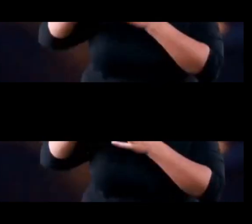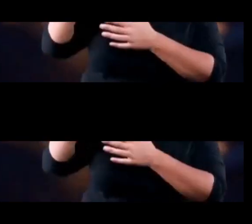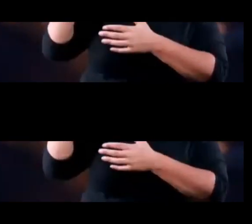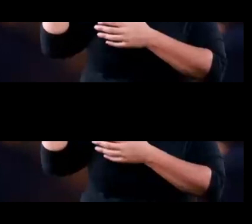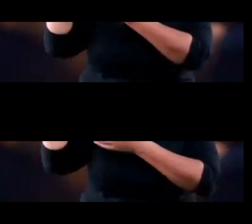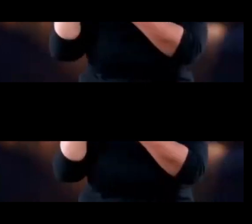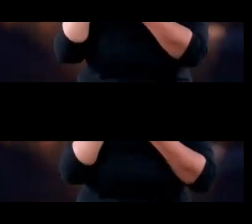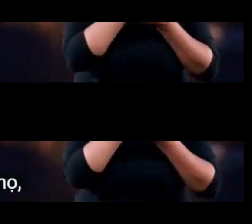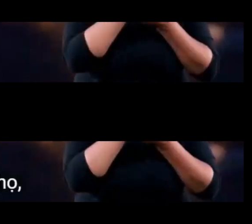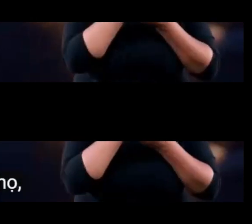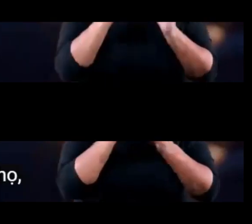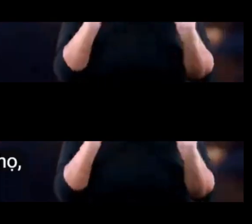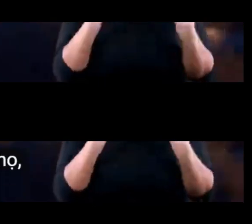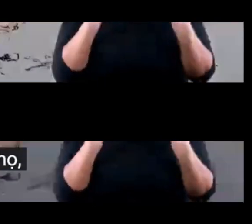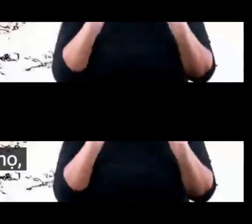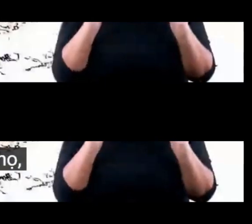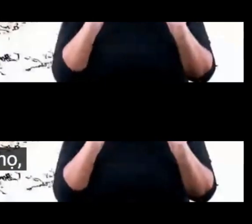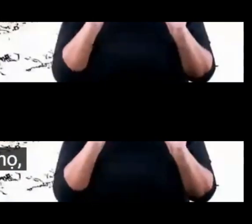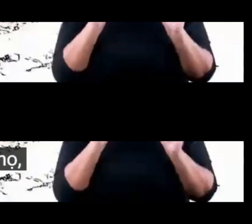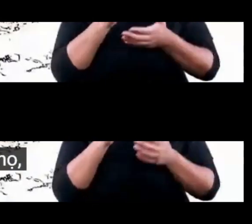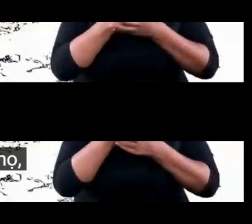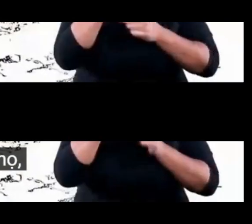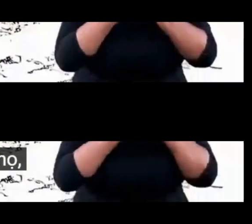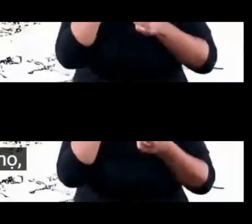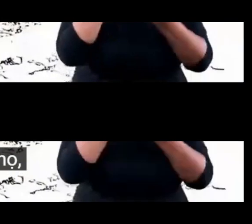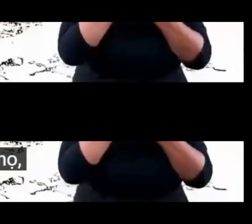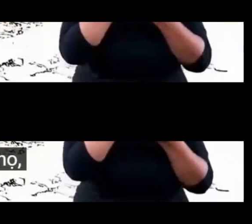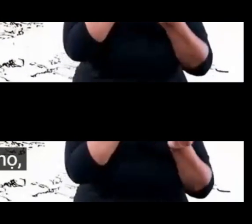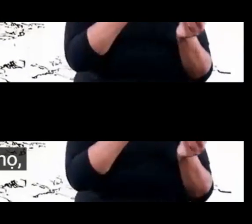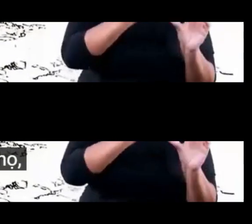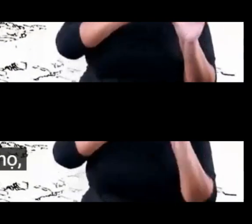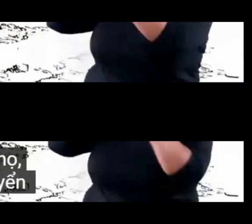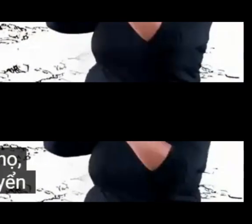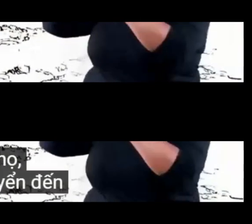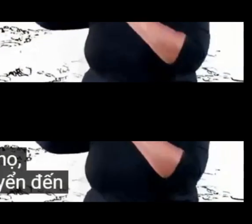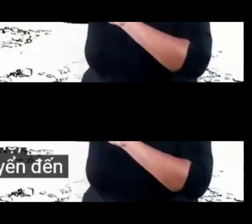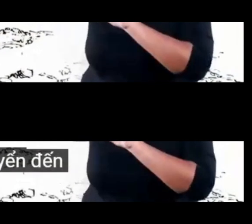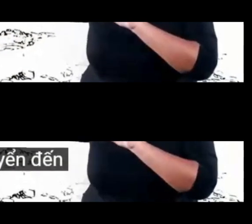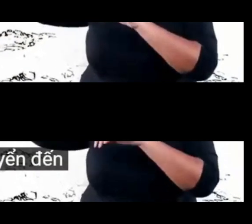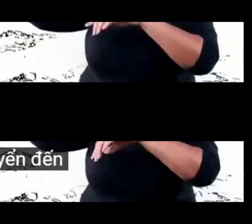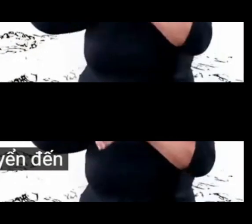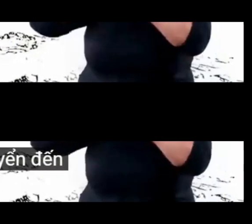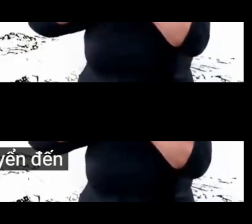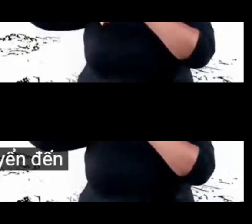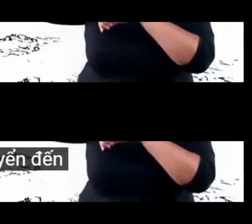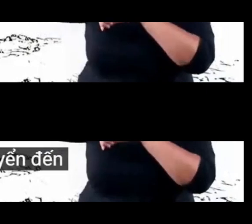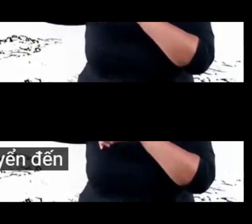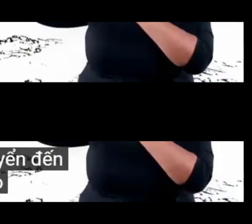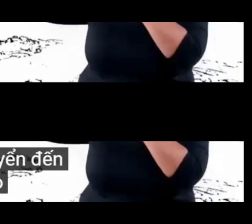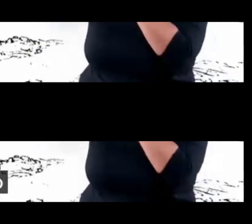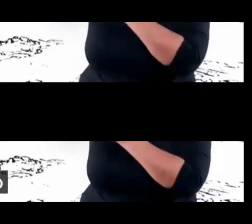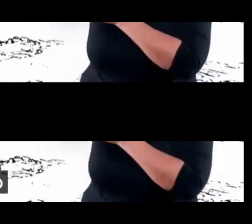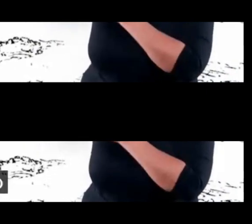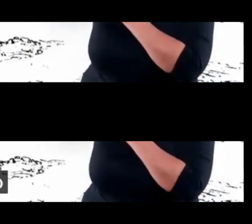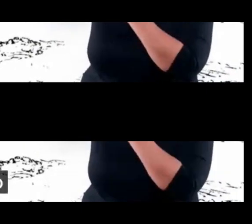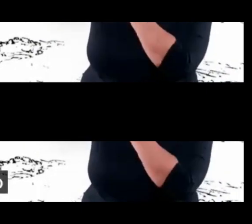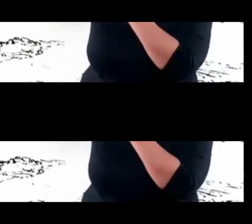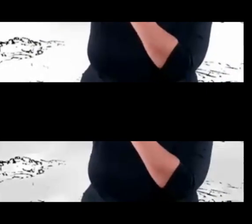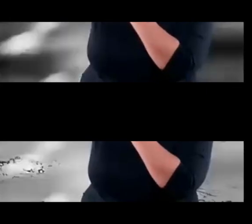wasn't being used to help them. In fact, most of it was going to the British government to pay for their